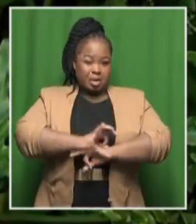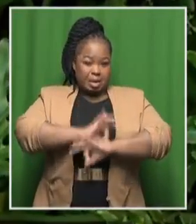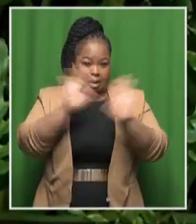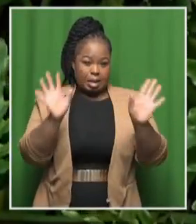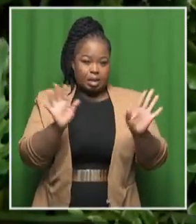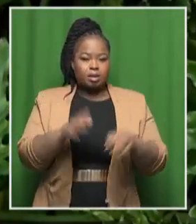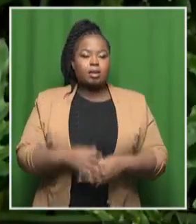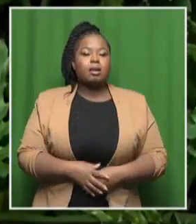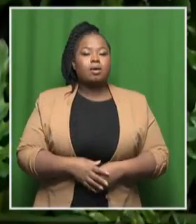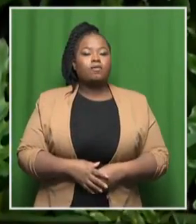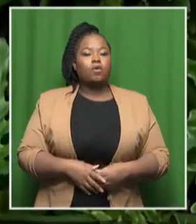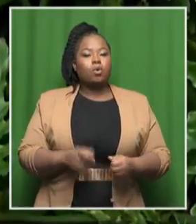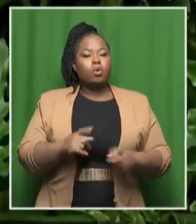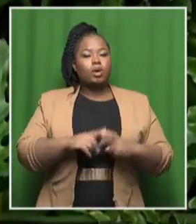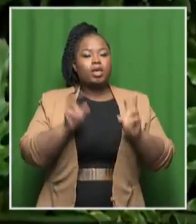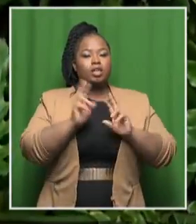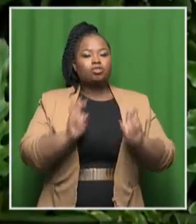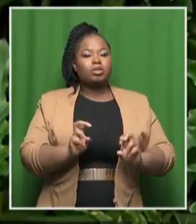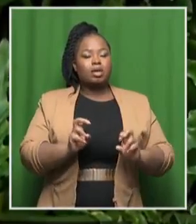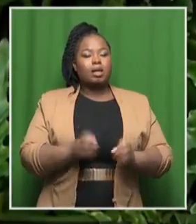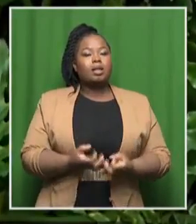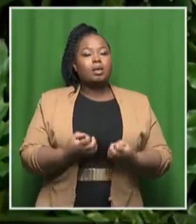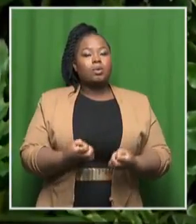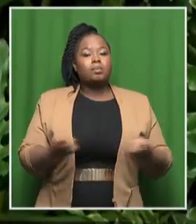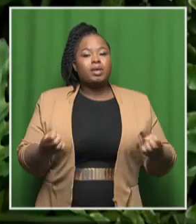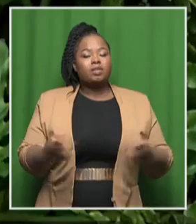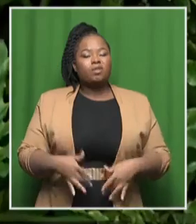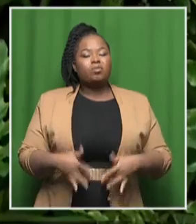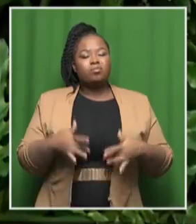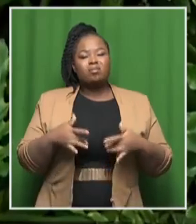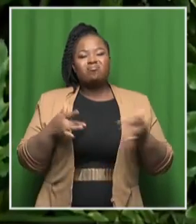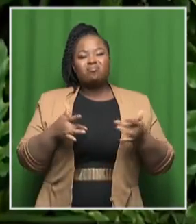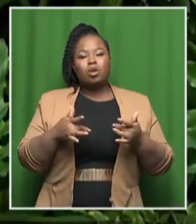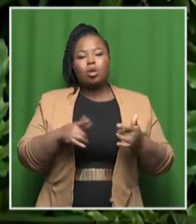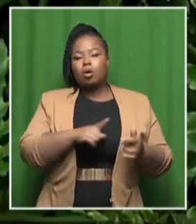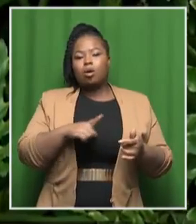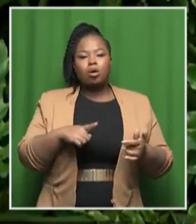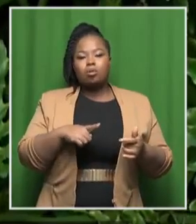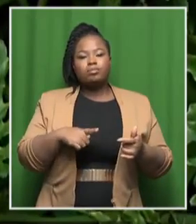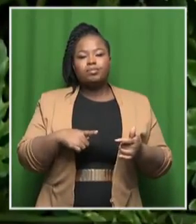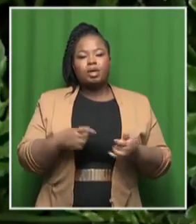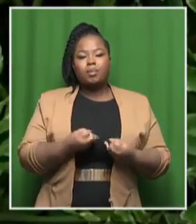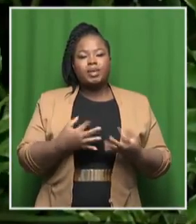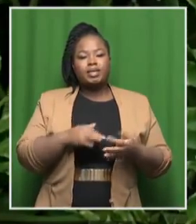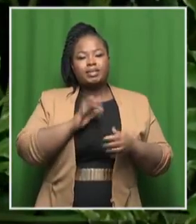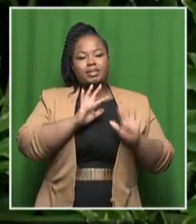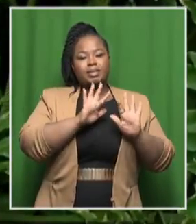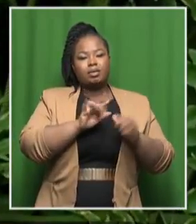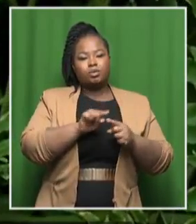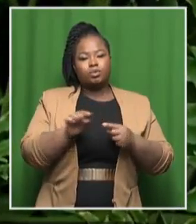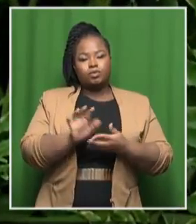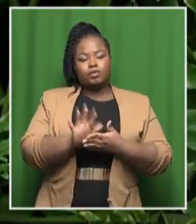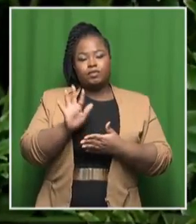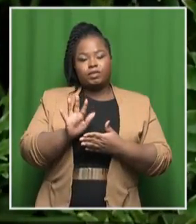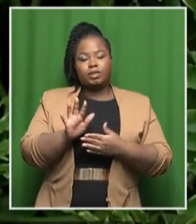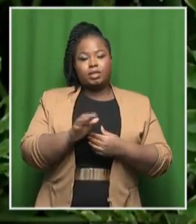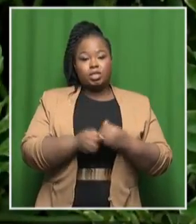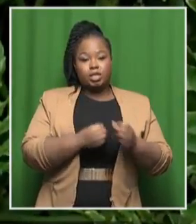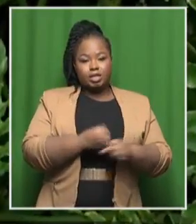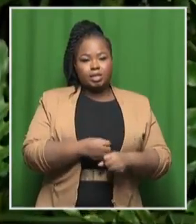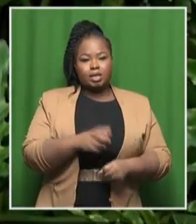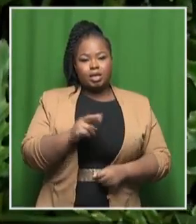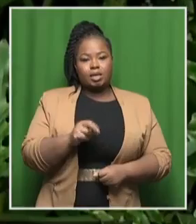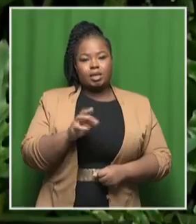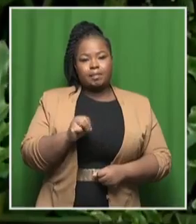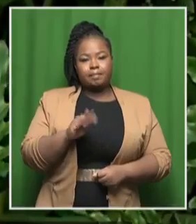at mechanical electrical equipment, their lifespan is about 12 to 15 years. So with that context, the NMBM has